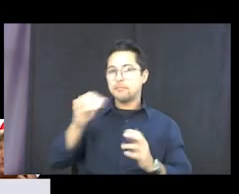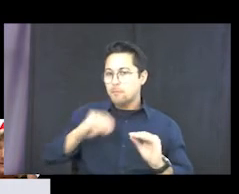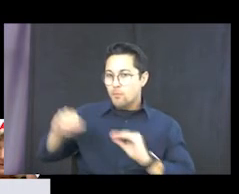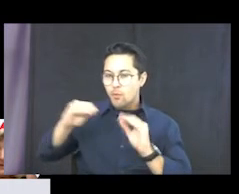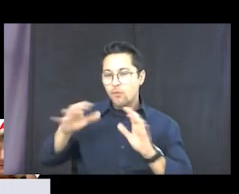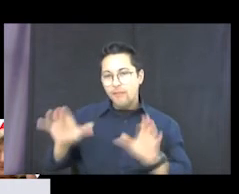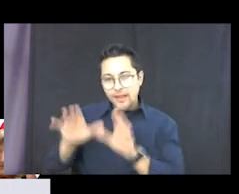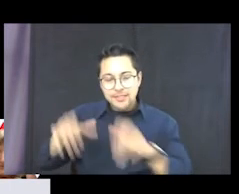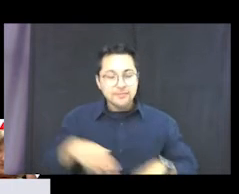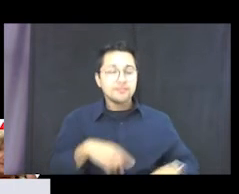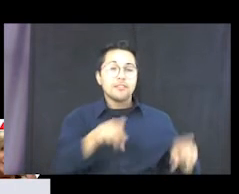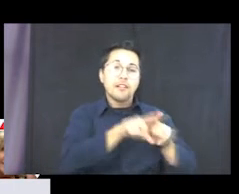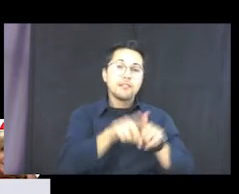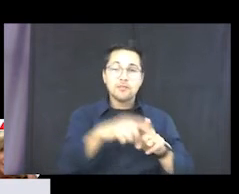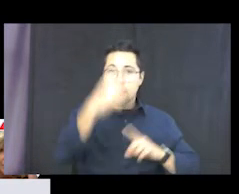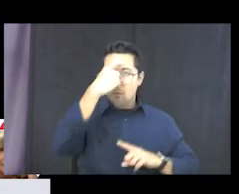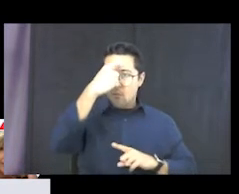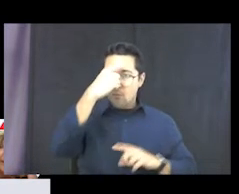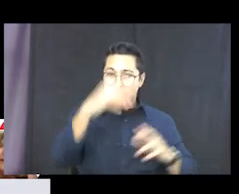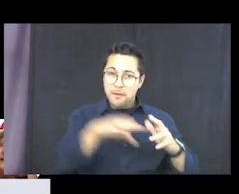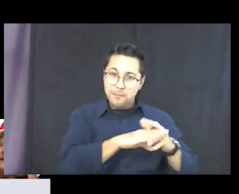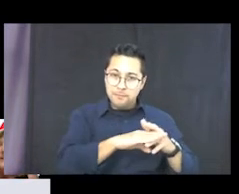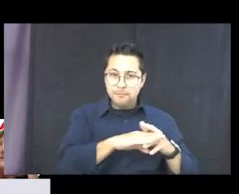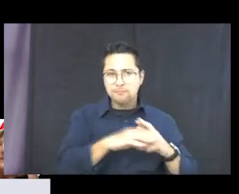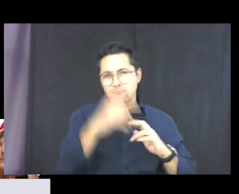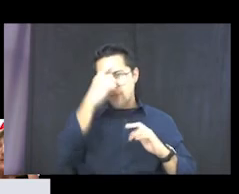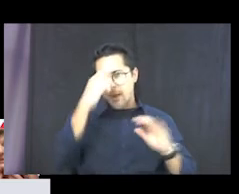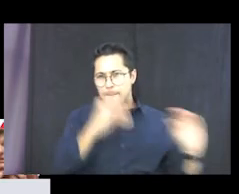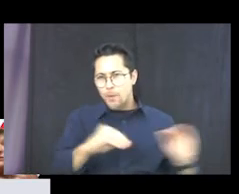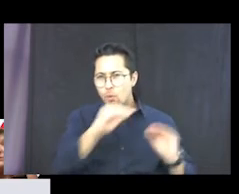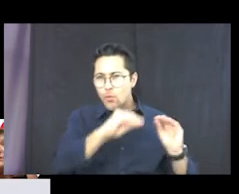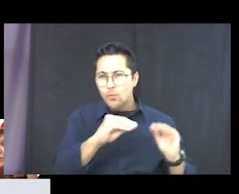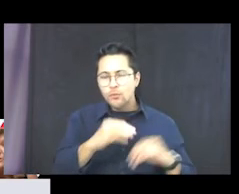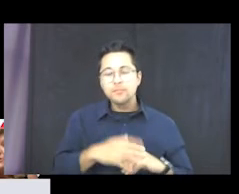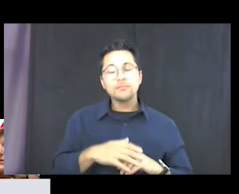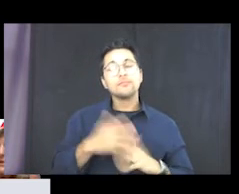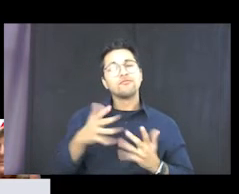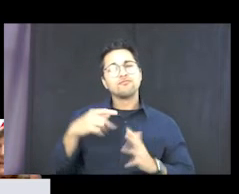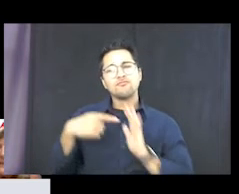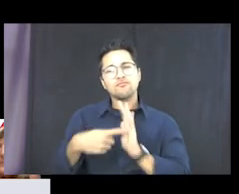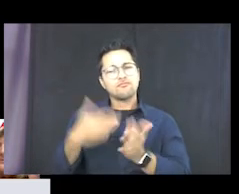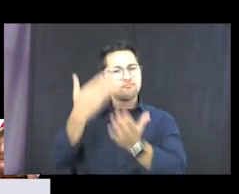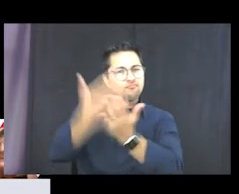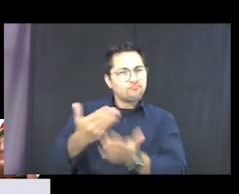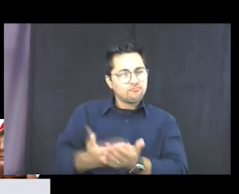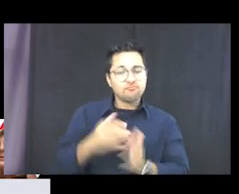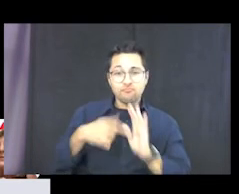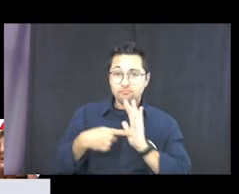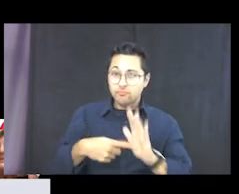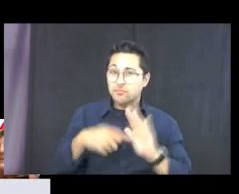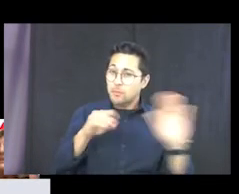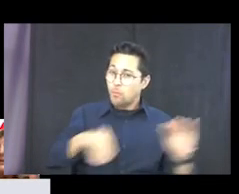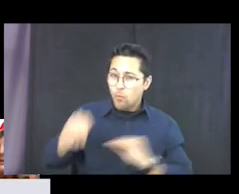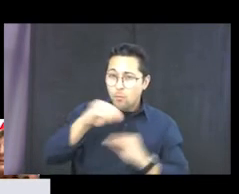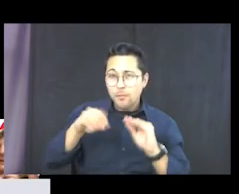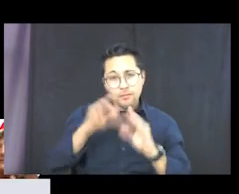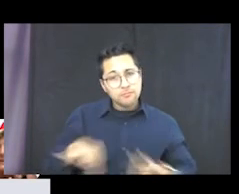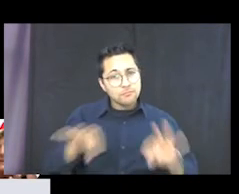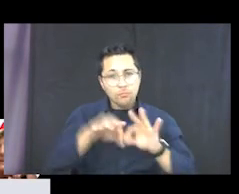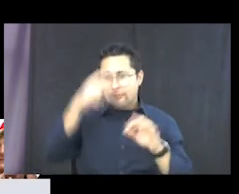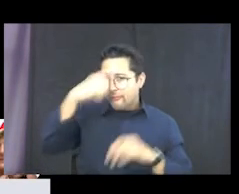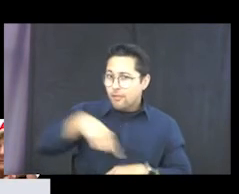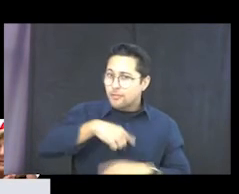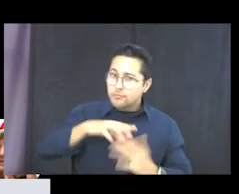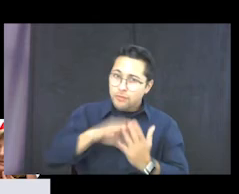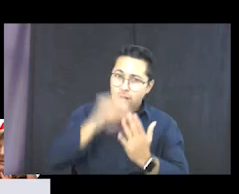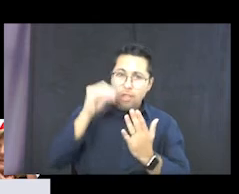also known as brain moves, in today's session. We already shared the research has shown that the movement is important for us to learn and